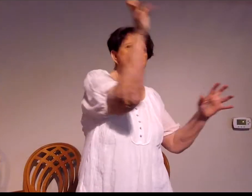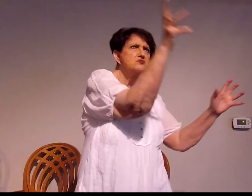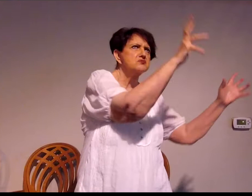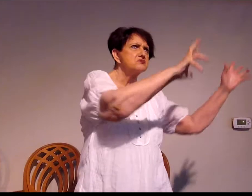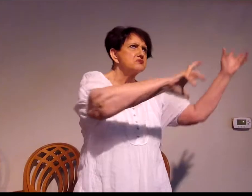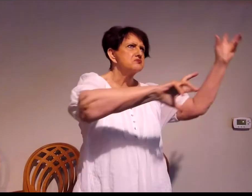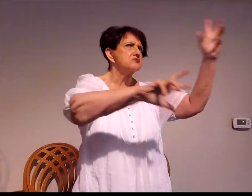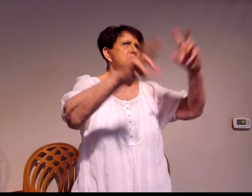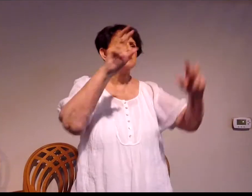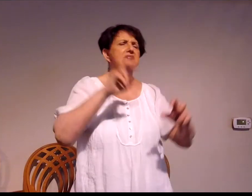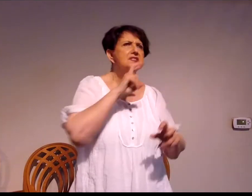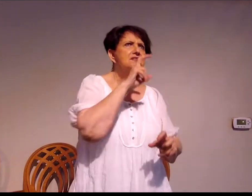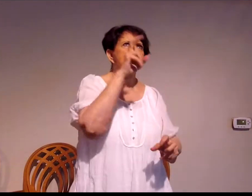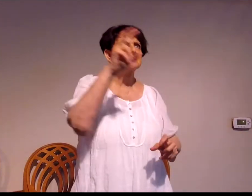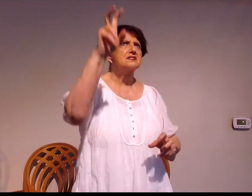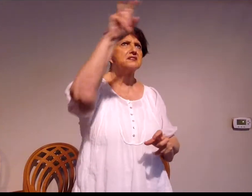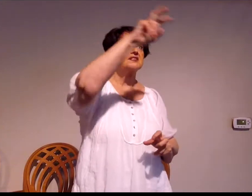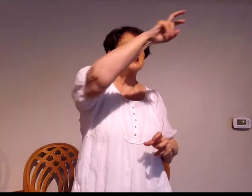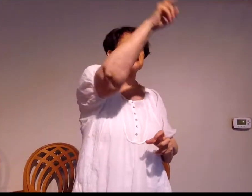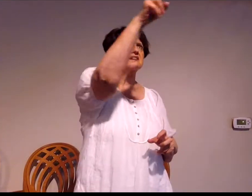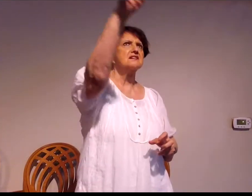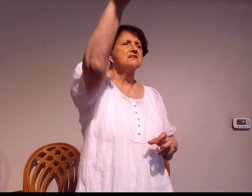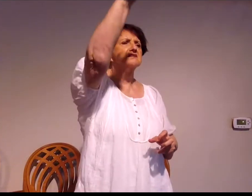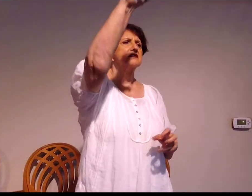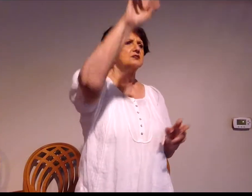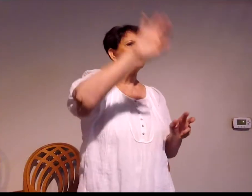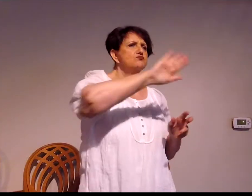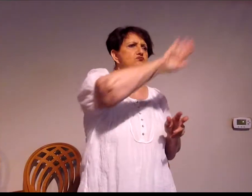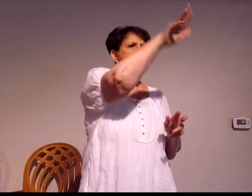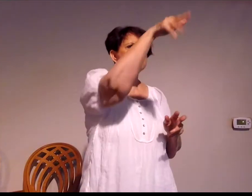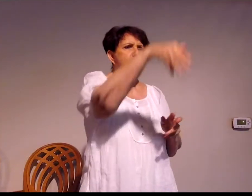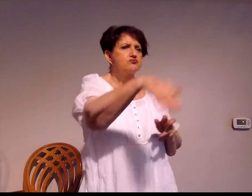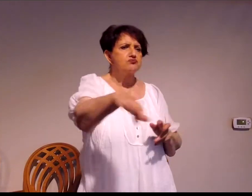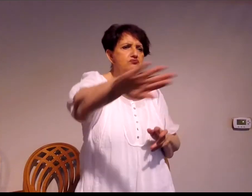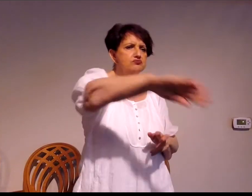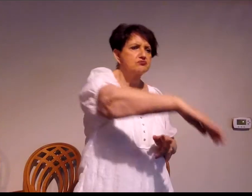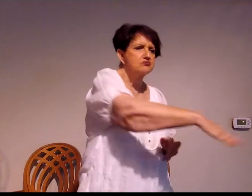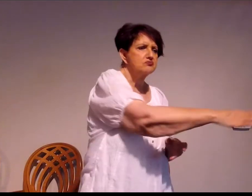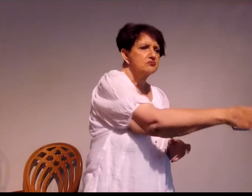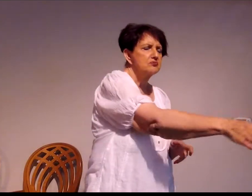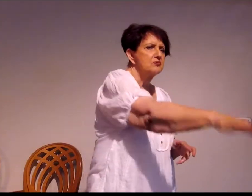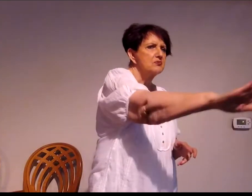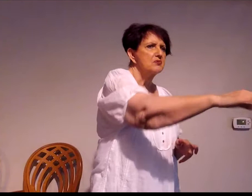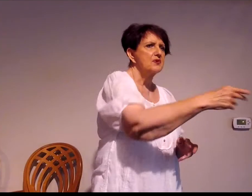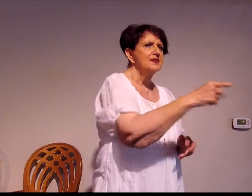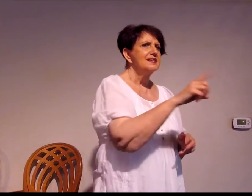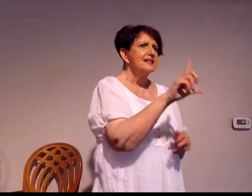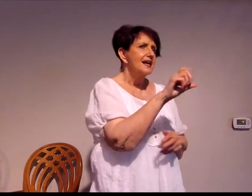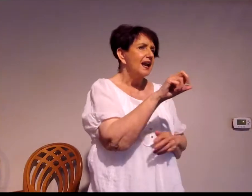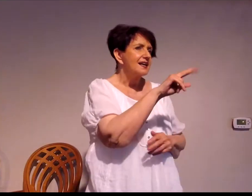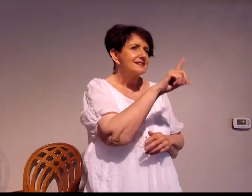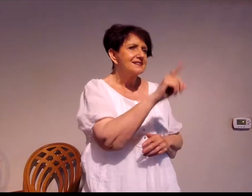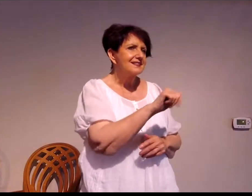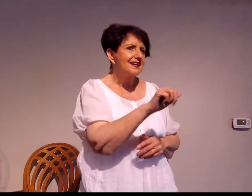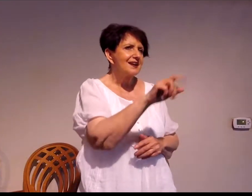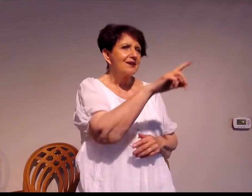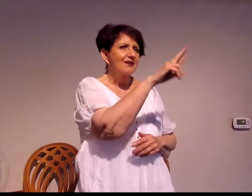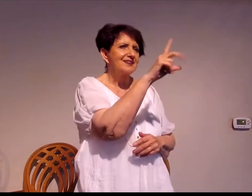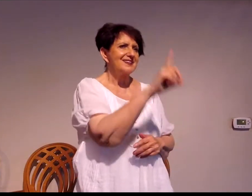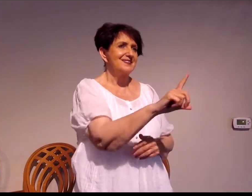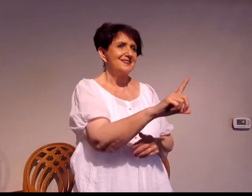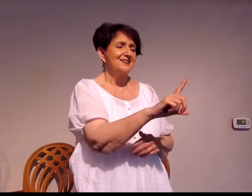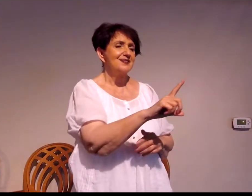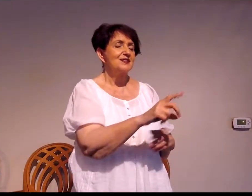snake winding its way over a branch and a prehistoric-looking lizard. The snake, lizard, perches